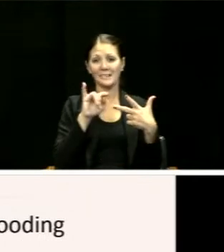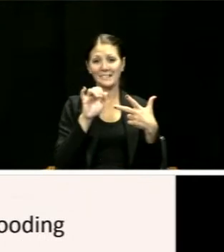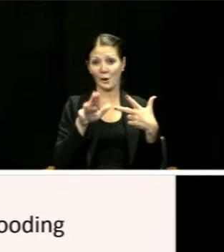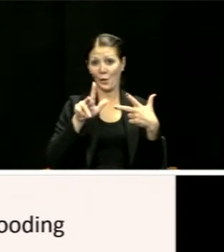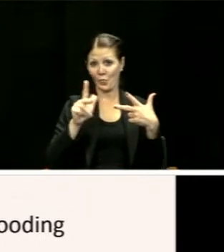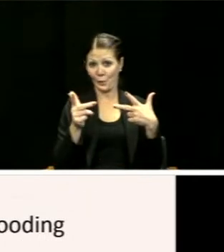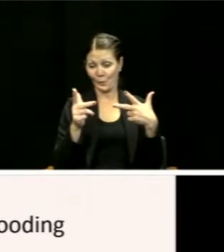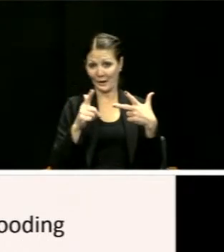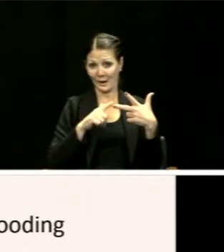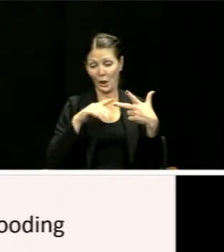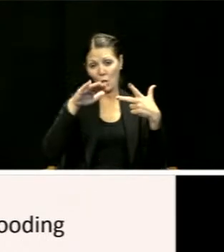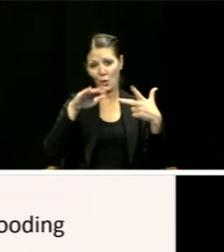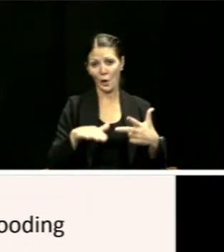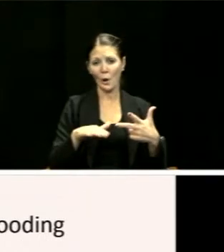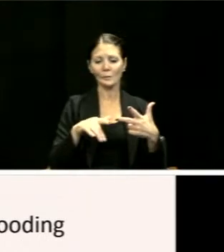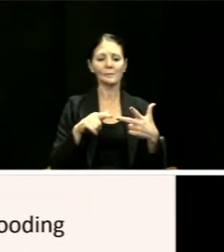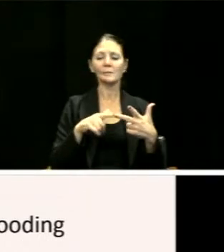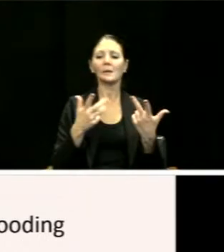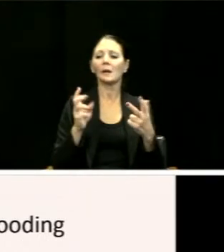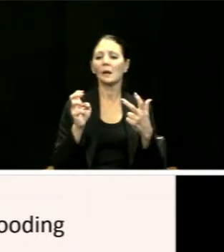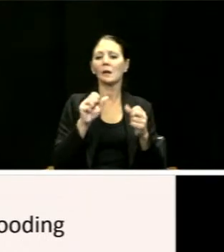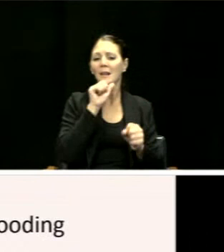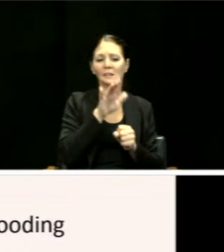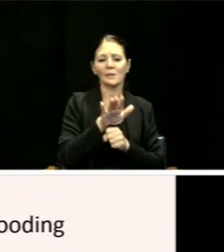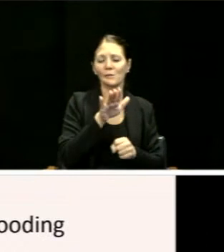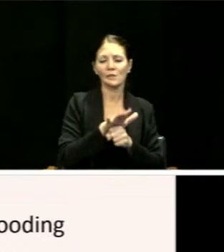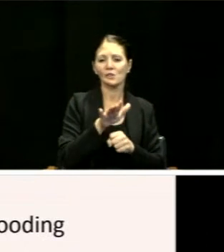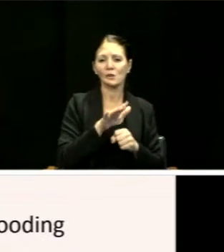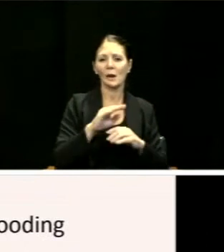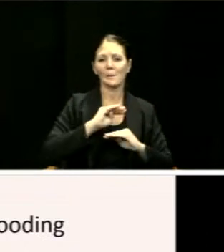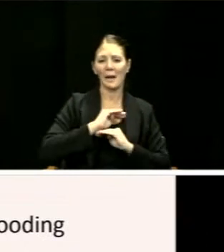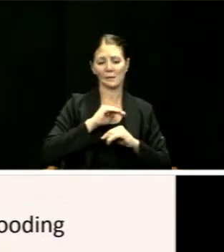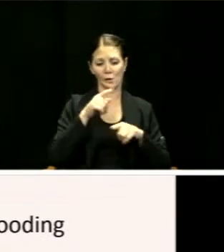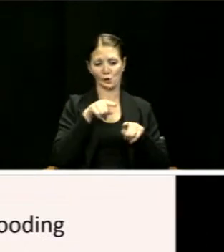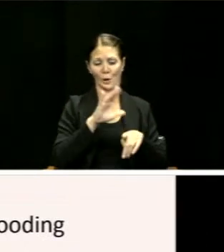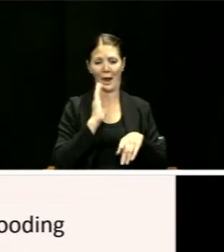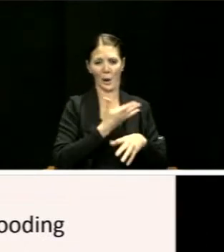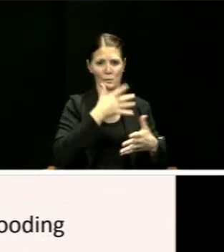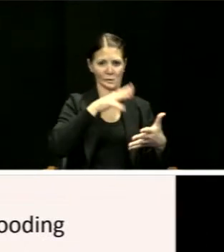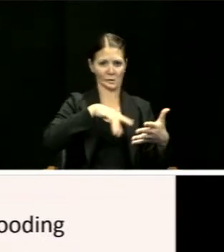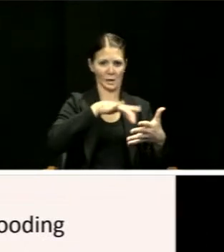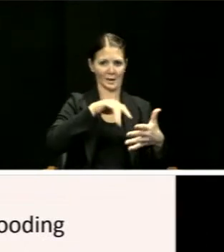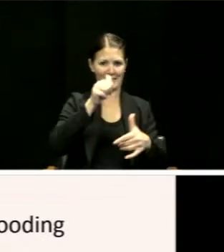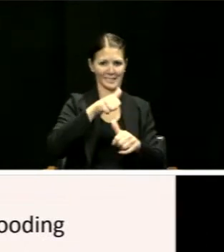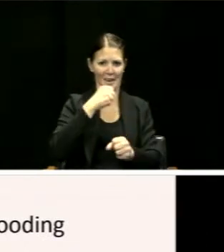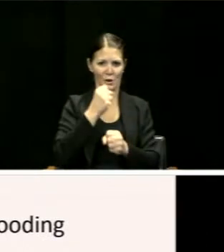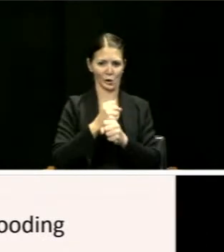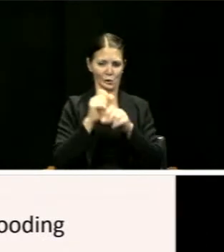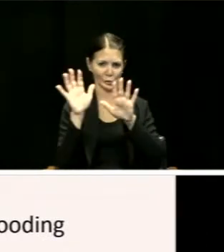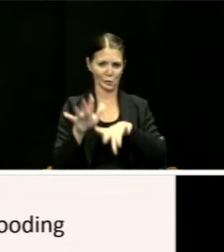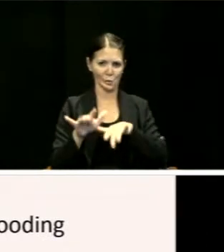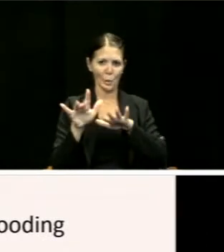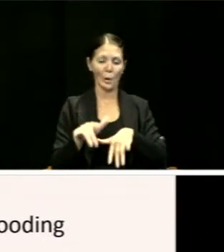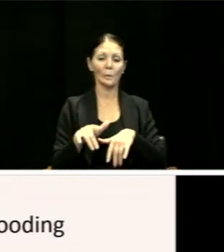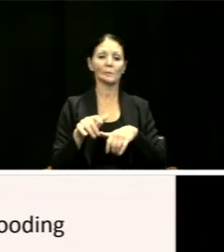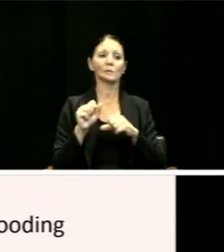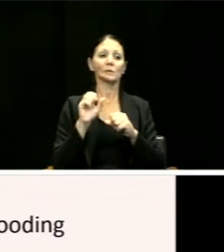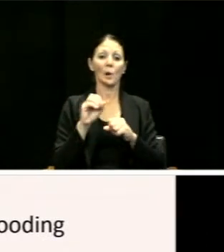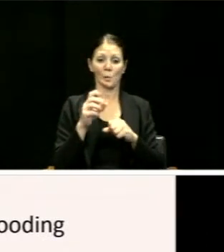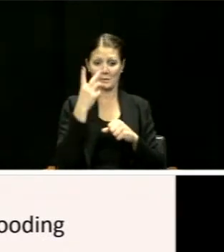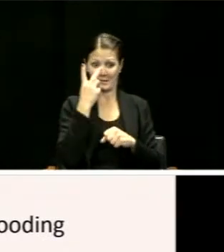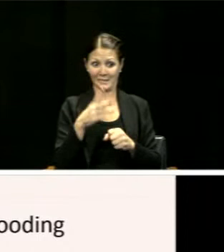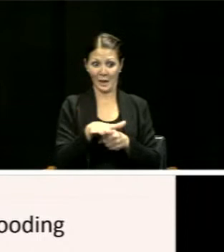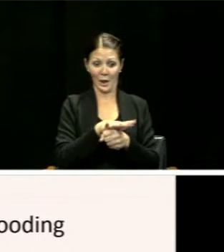just had insufficient capacity during the 10-year storm event. So all of the systems within areas 4, 5,